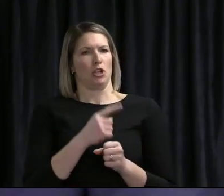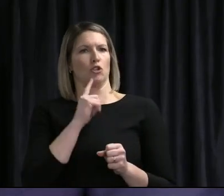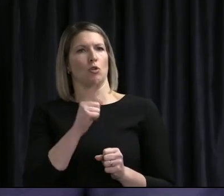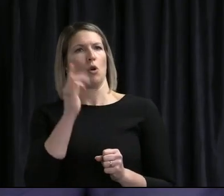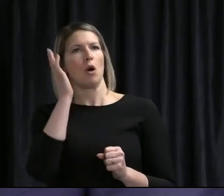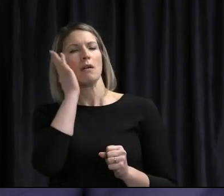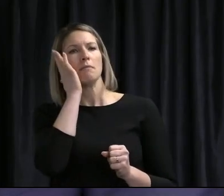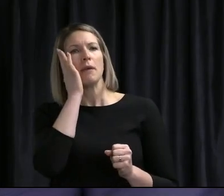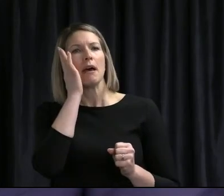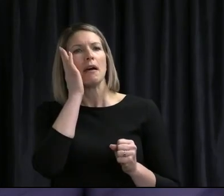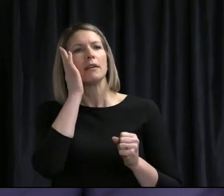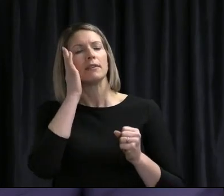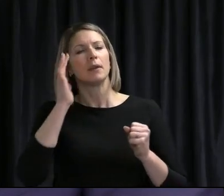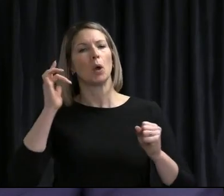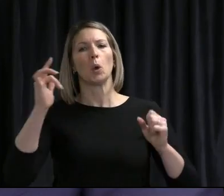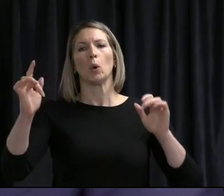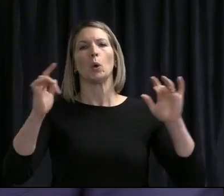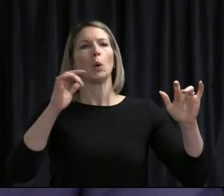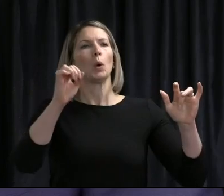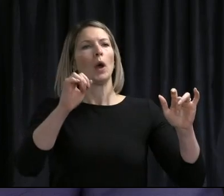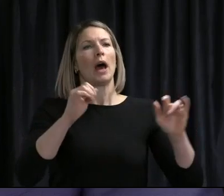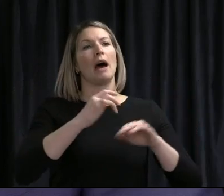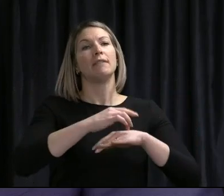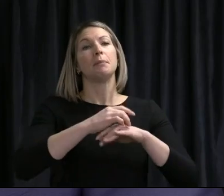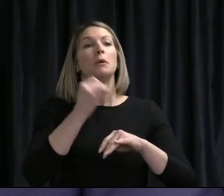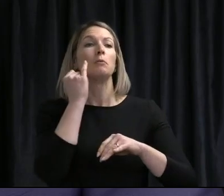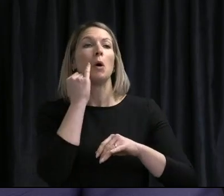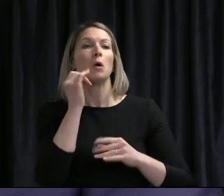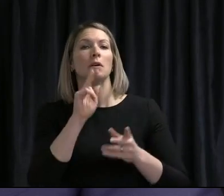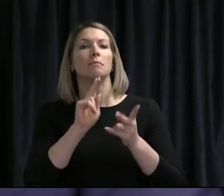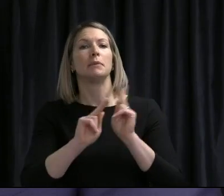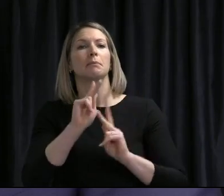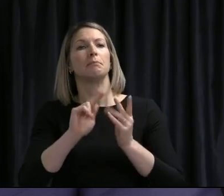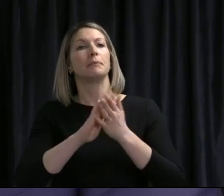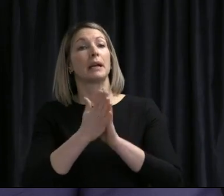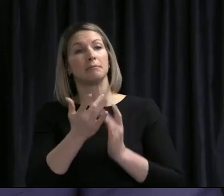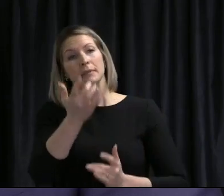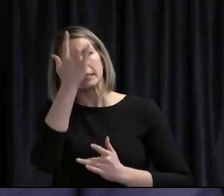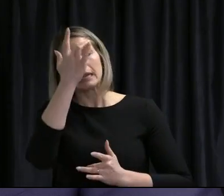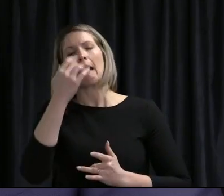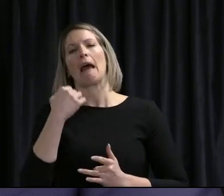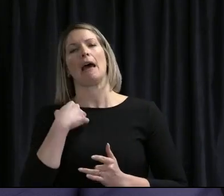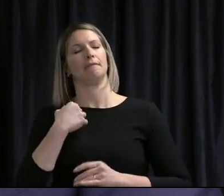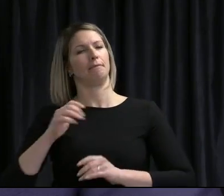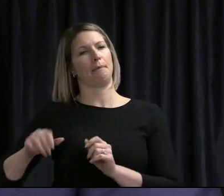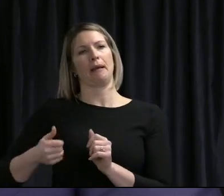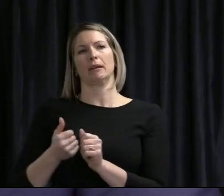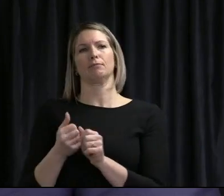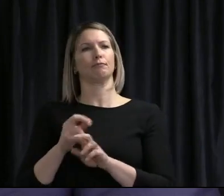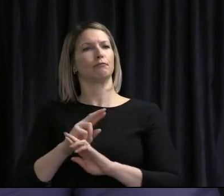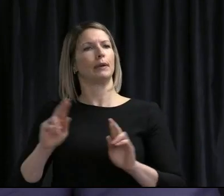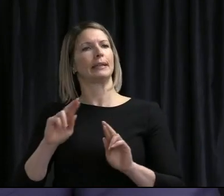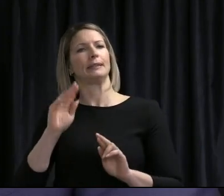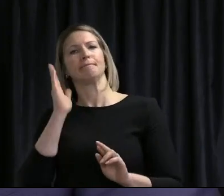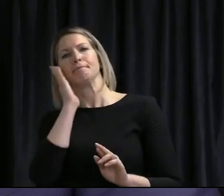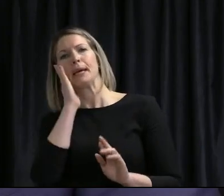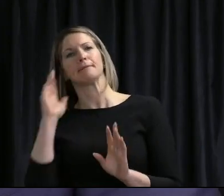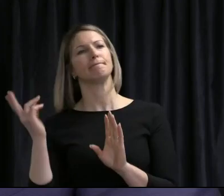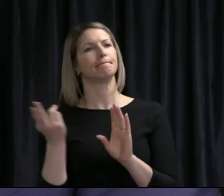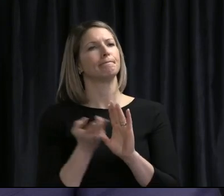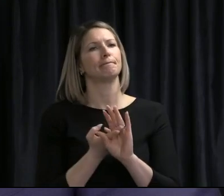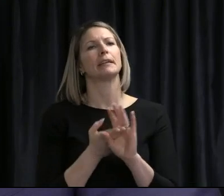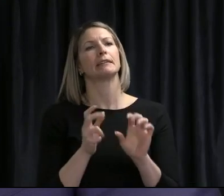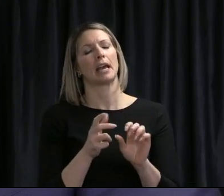beds, create some capacity, and to mitigate to some extent against the impact that may have on